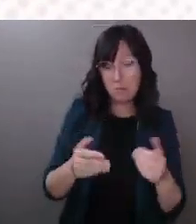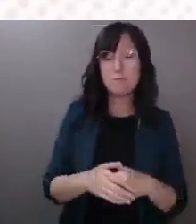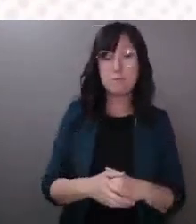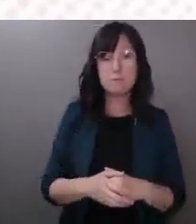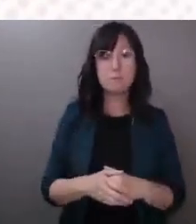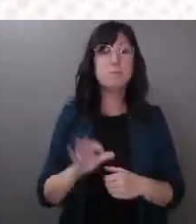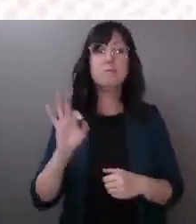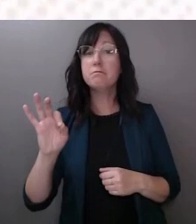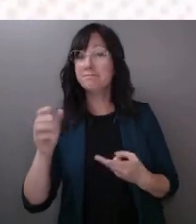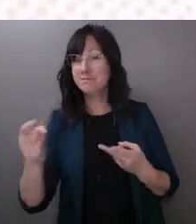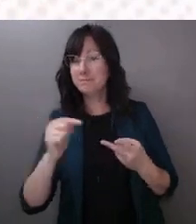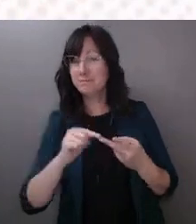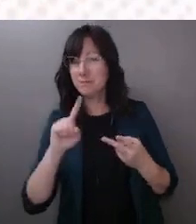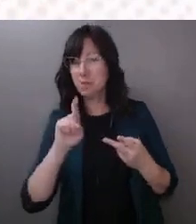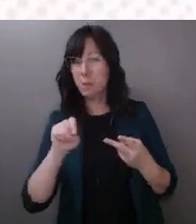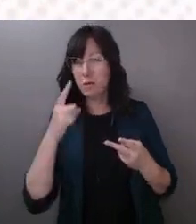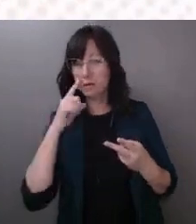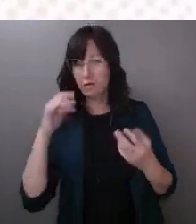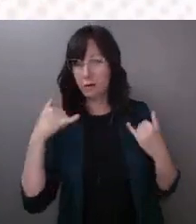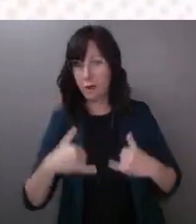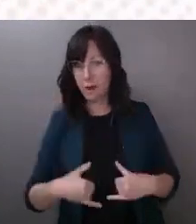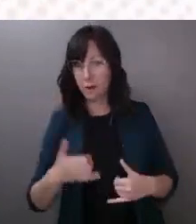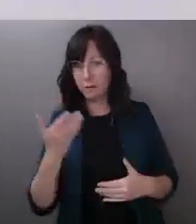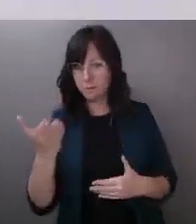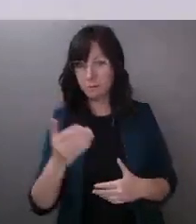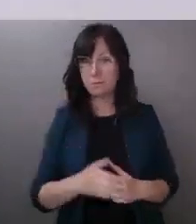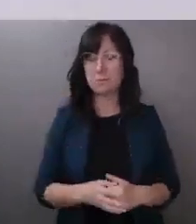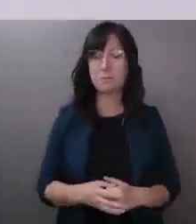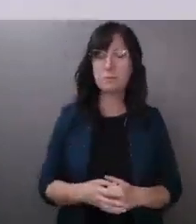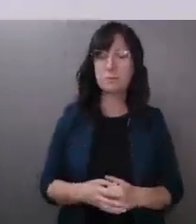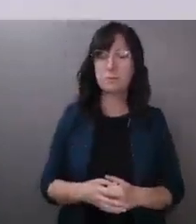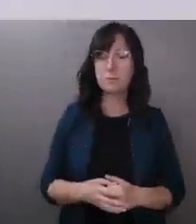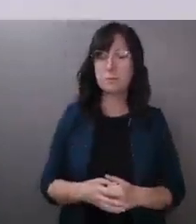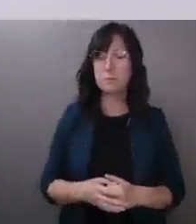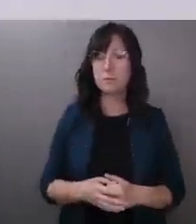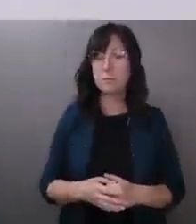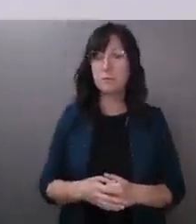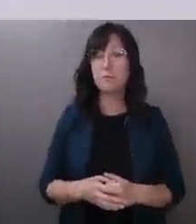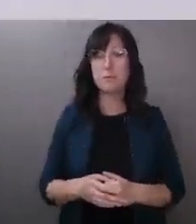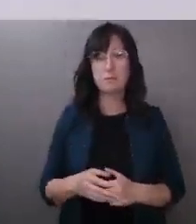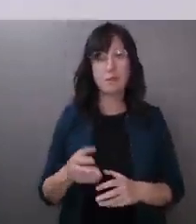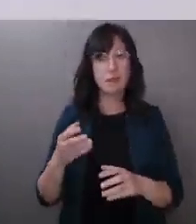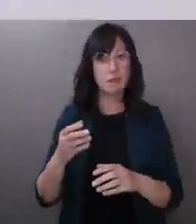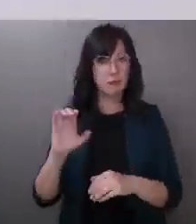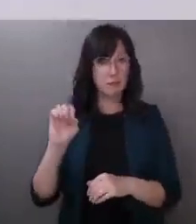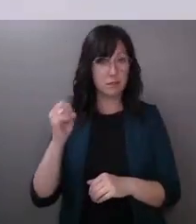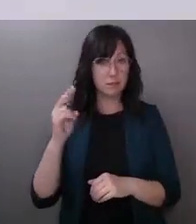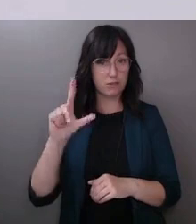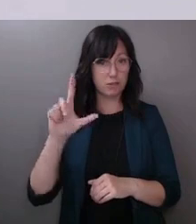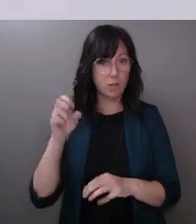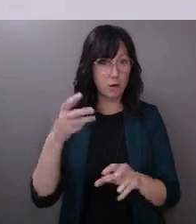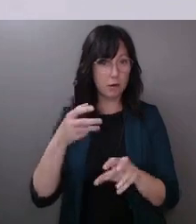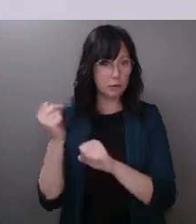is for Mayor Sutcliffe. Mr. Sutcliffe, this express network, this express bus